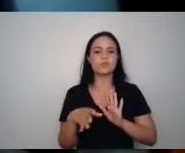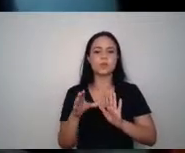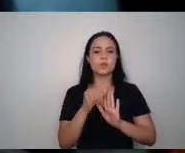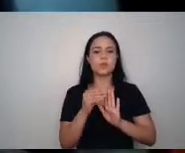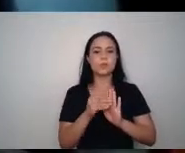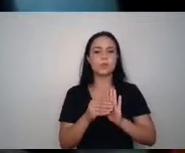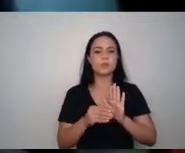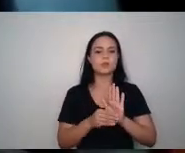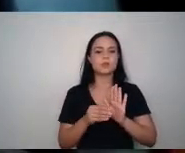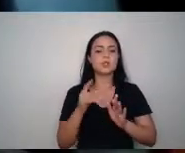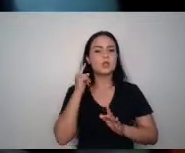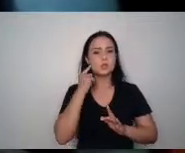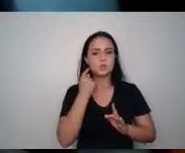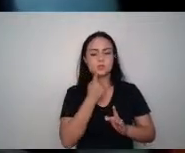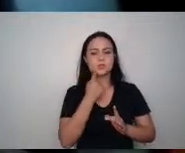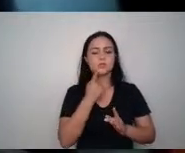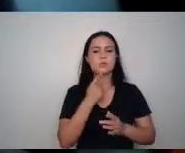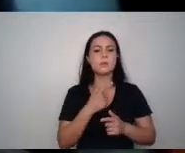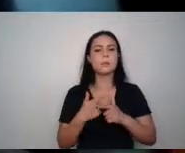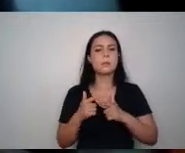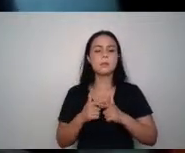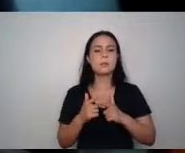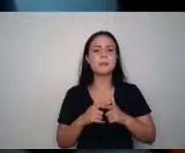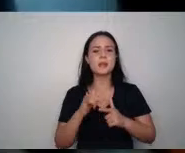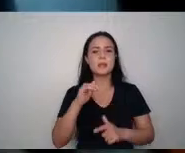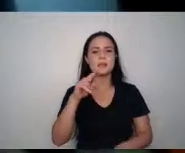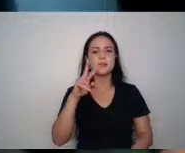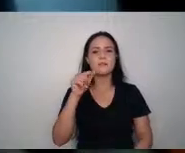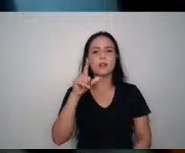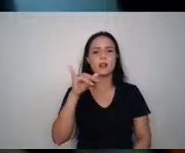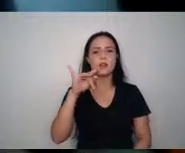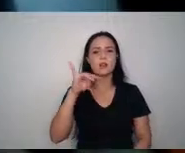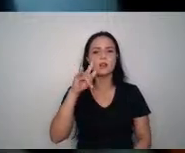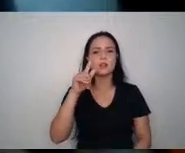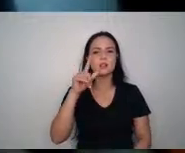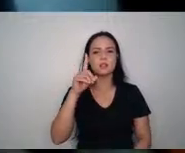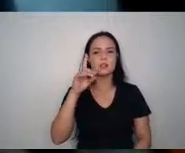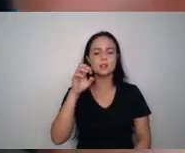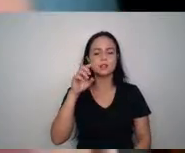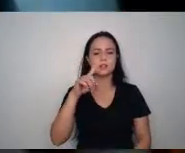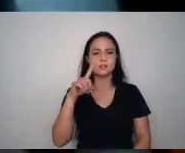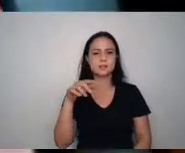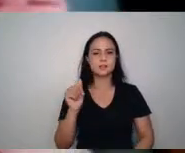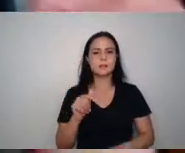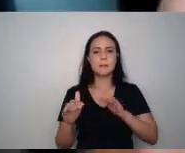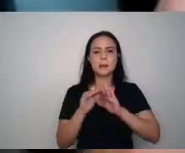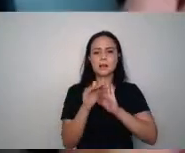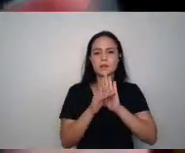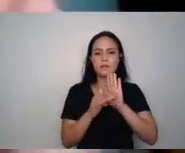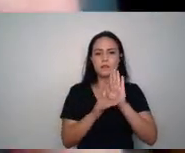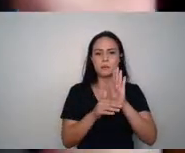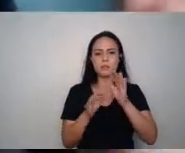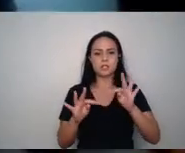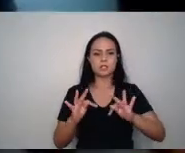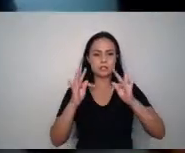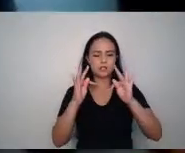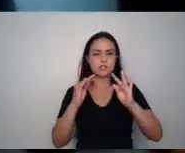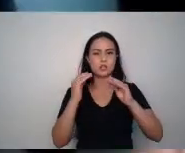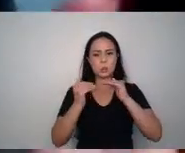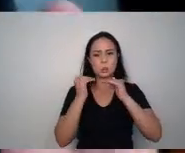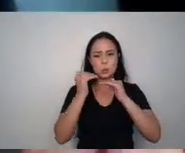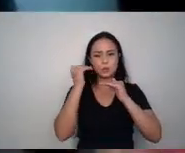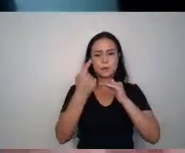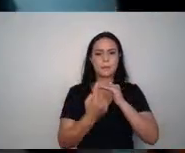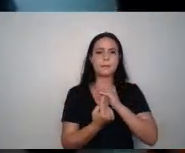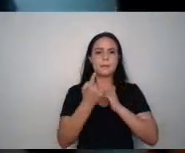condition and they cause other problems. And the European consultation to social platform and digital